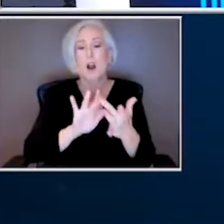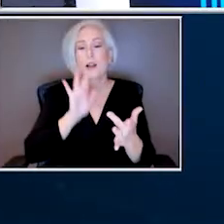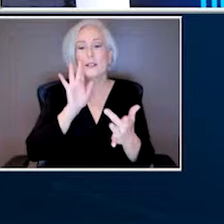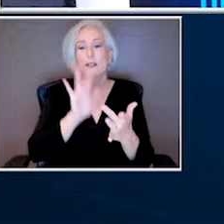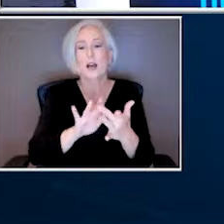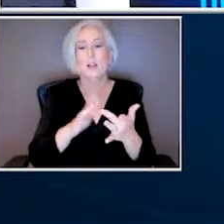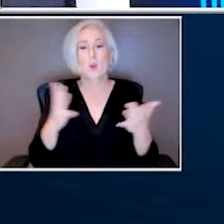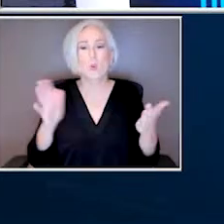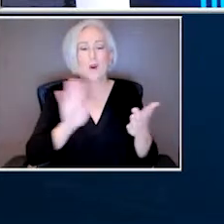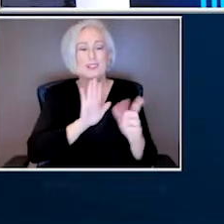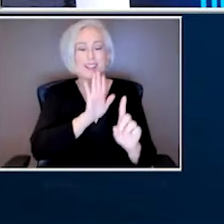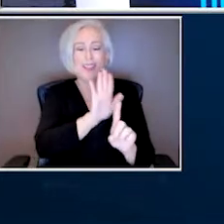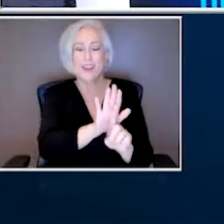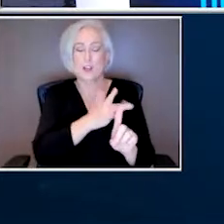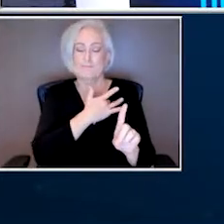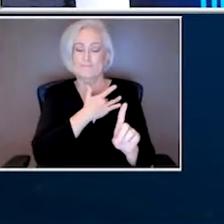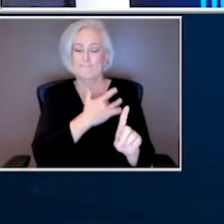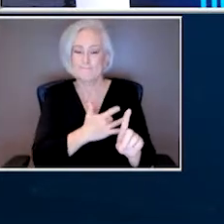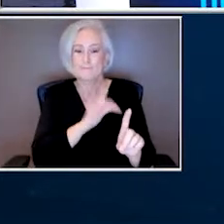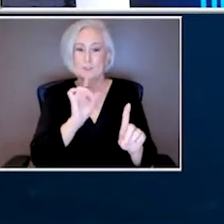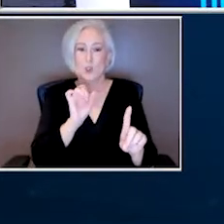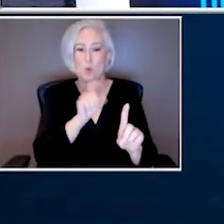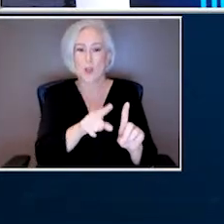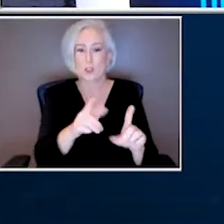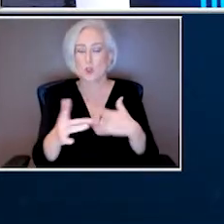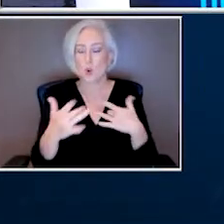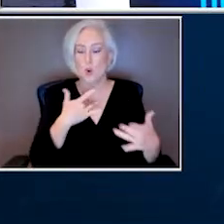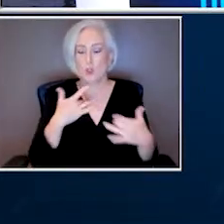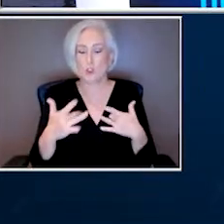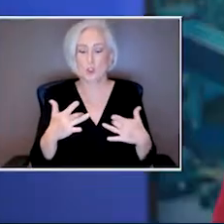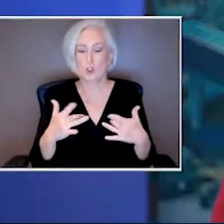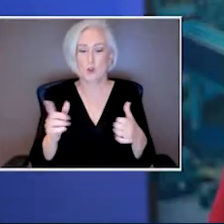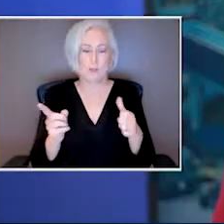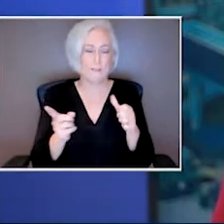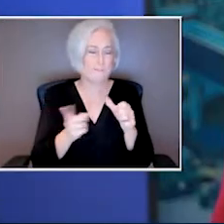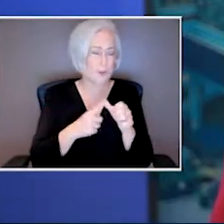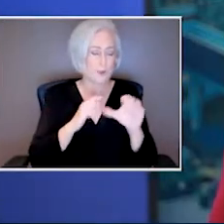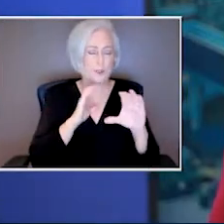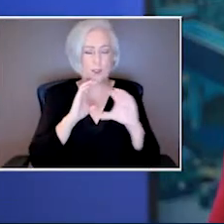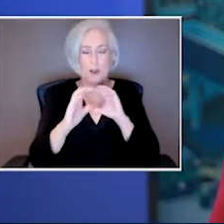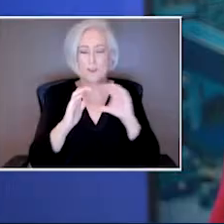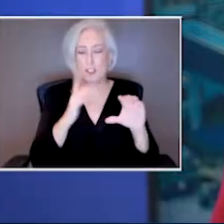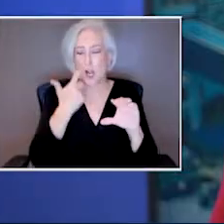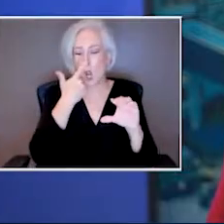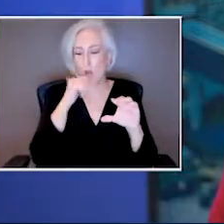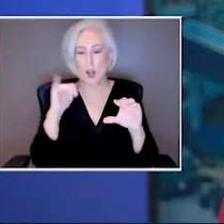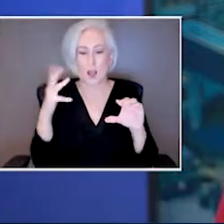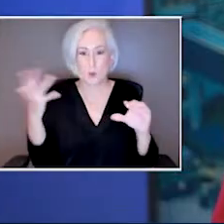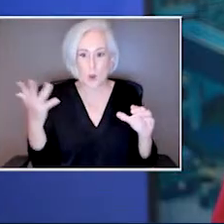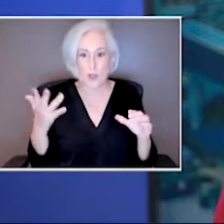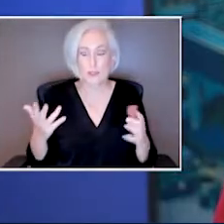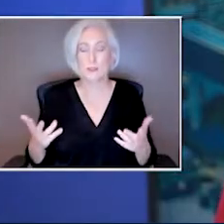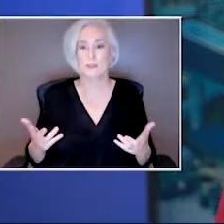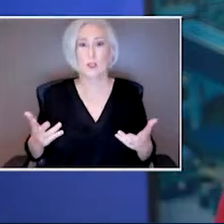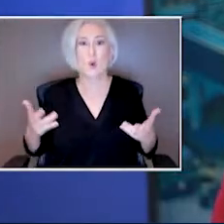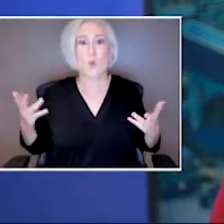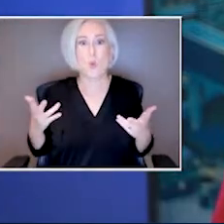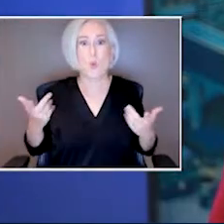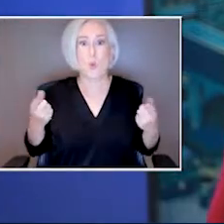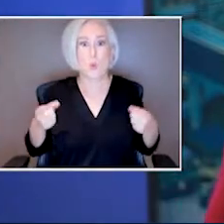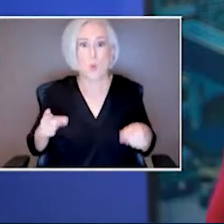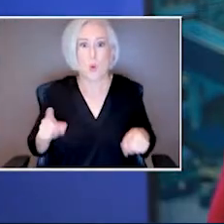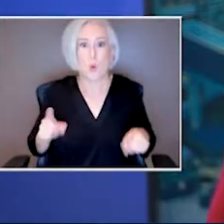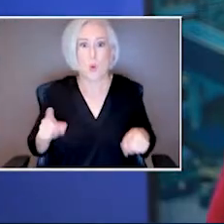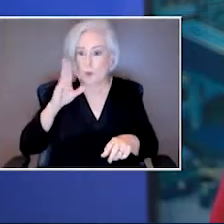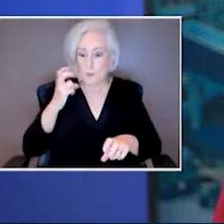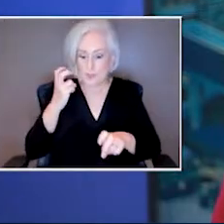they have? Like, what's that first conversation? It's usually like, what's going to happen? Yeah. Is this going to be hard? What's it going